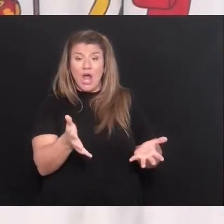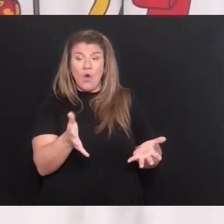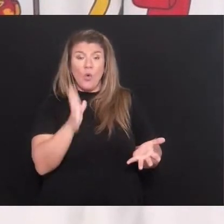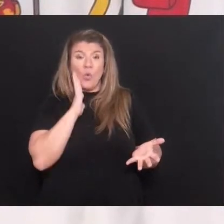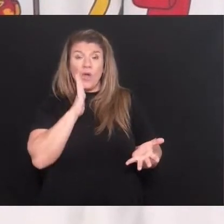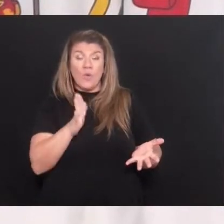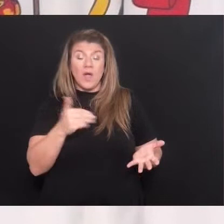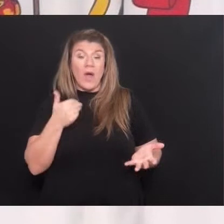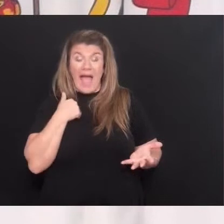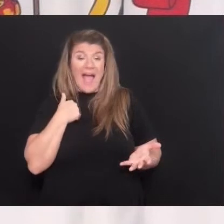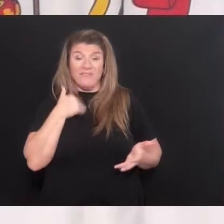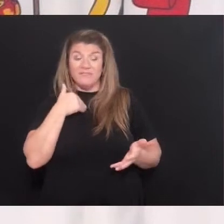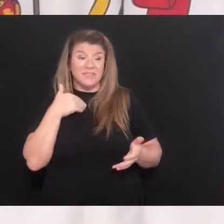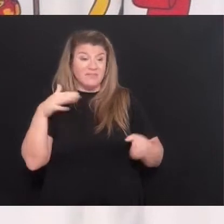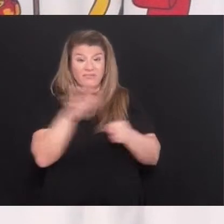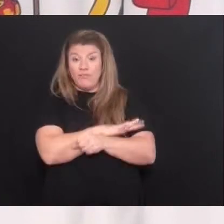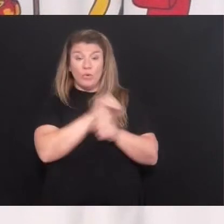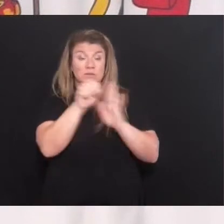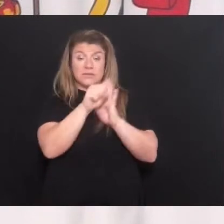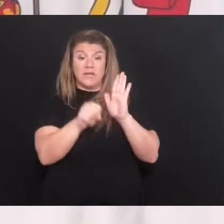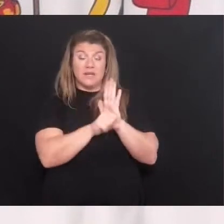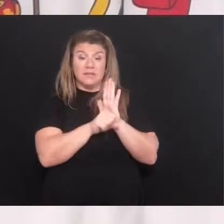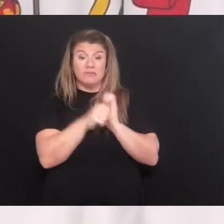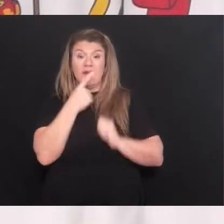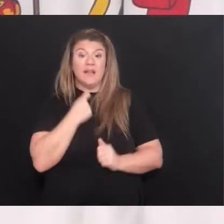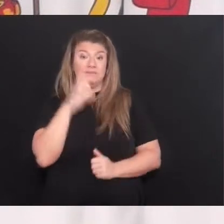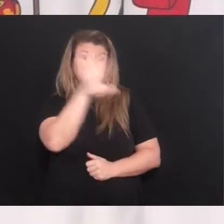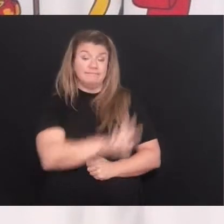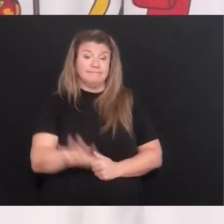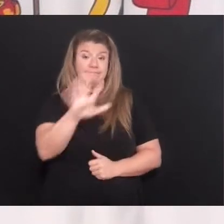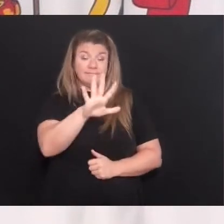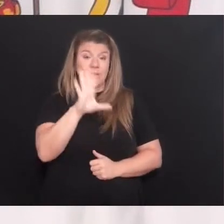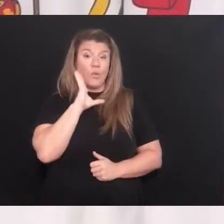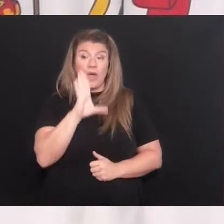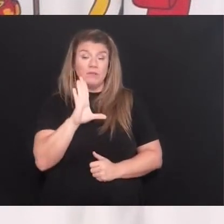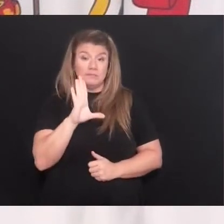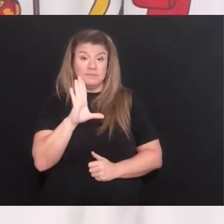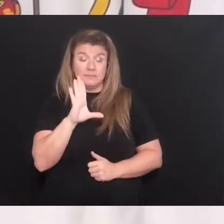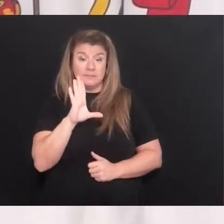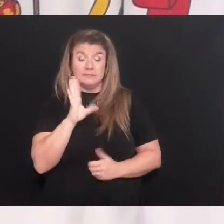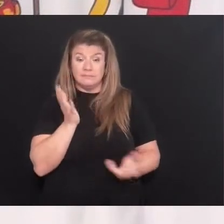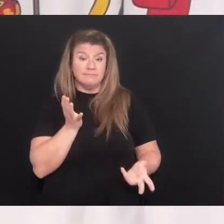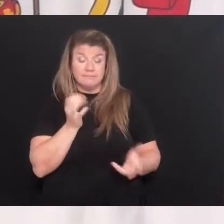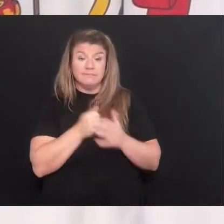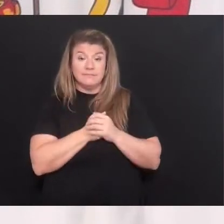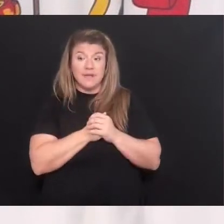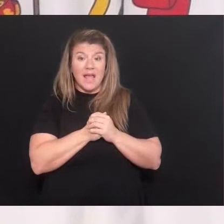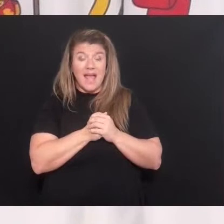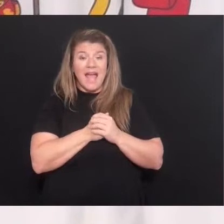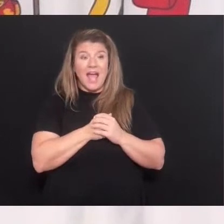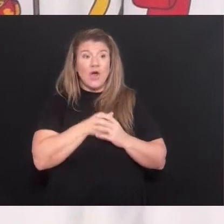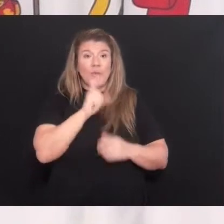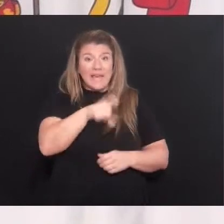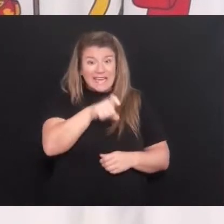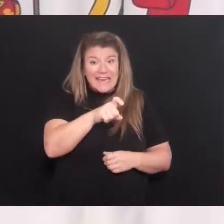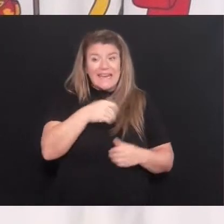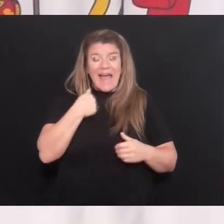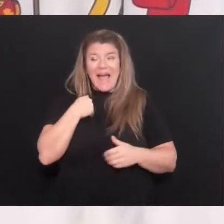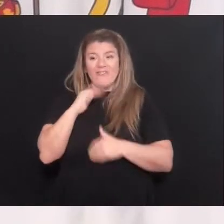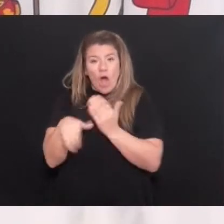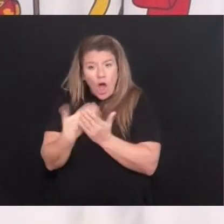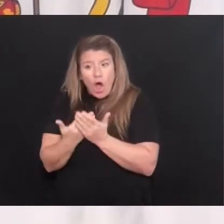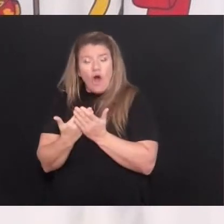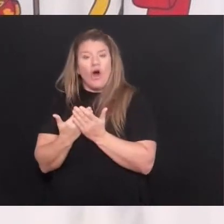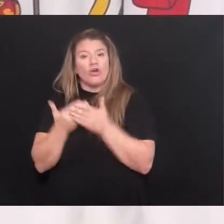with all 55 counties, and surely to goodness, the faster we get there, probably the better. I have tried with all in